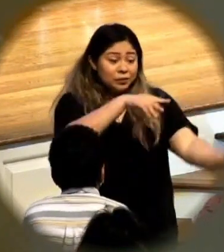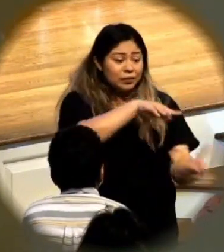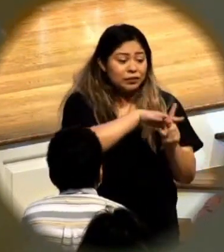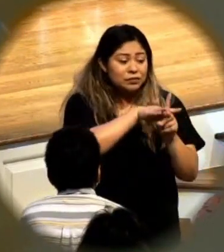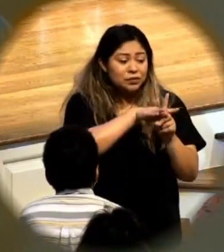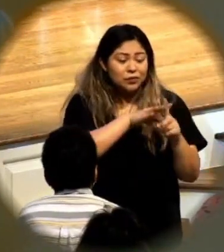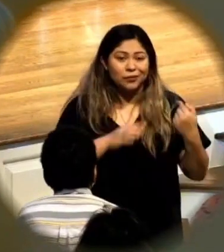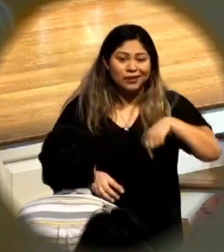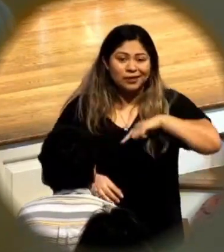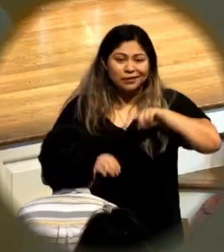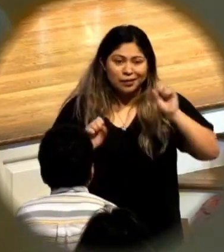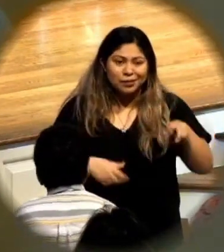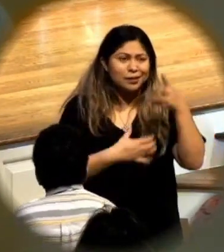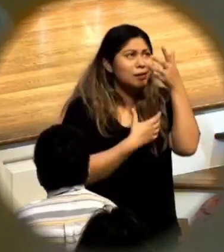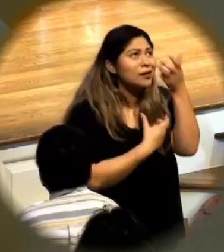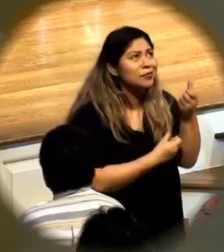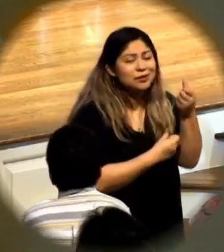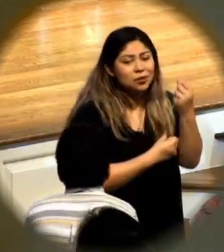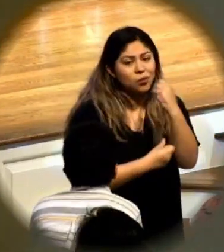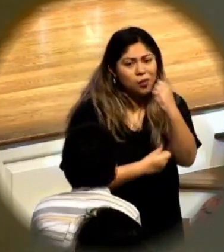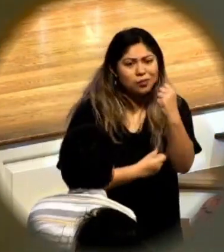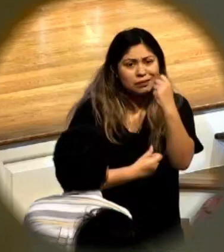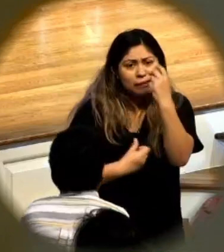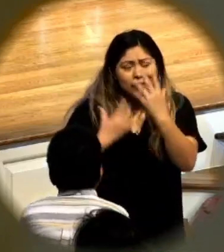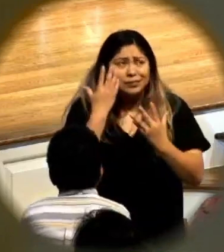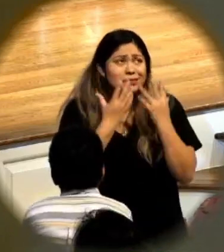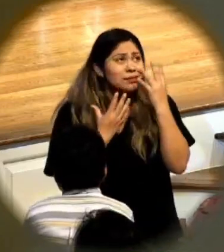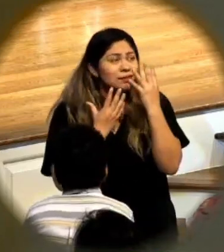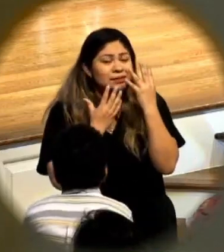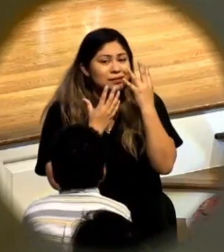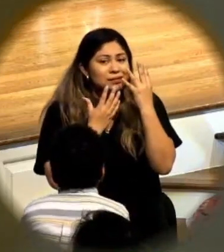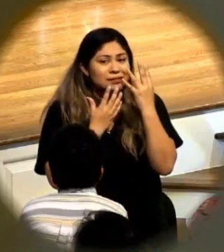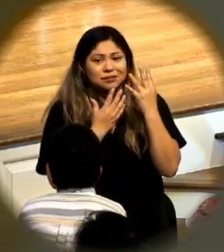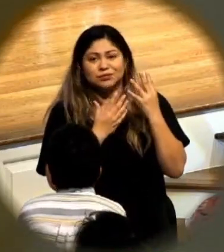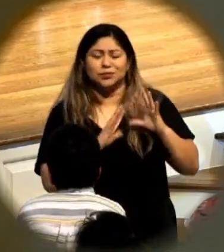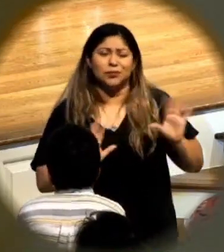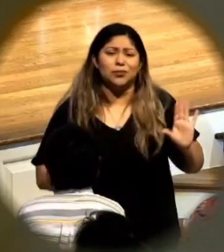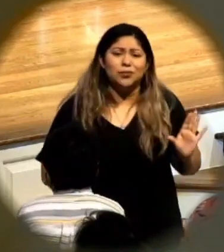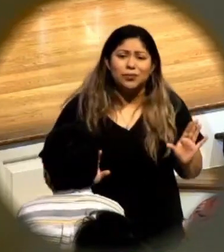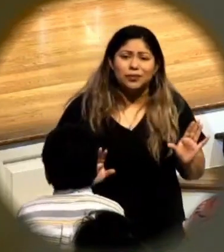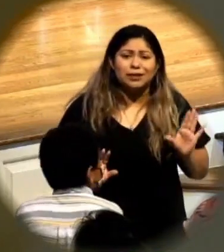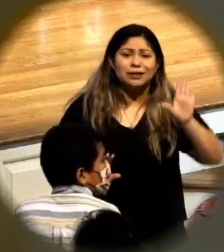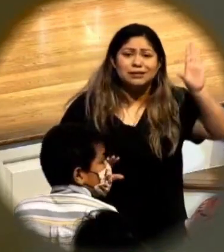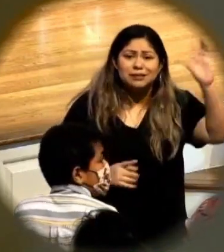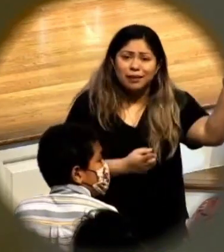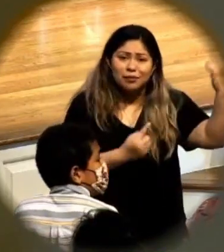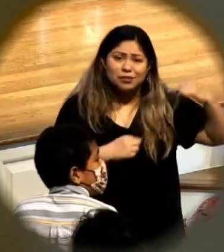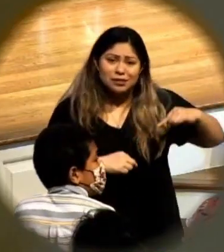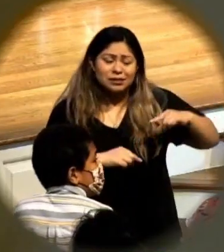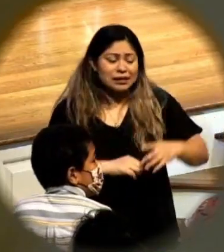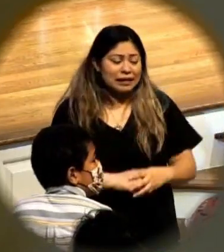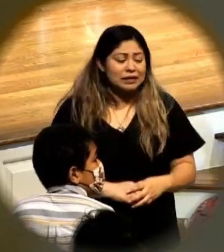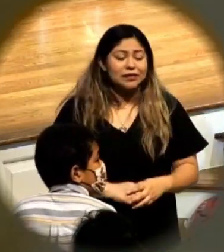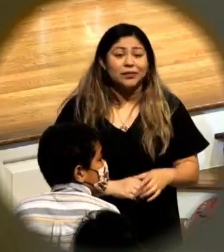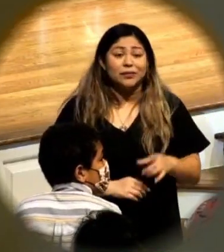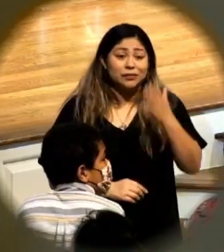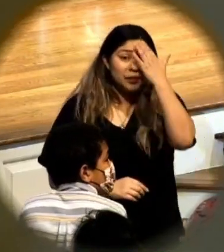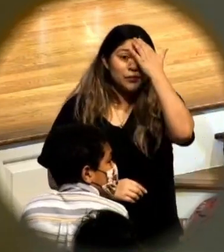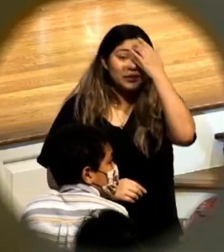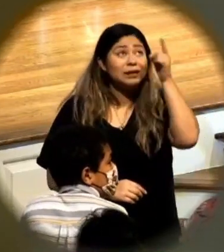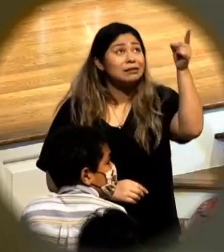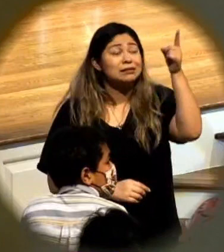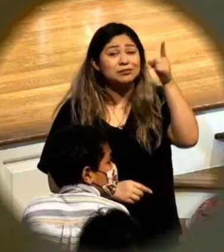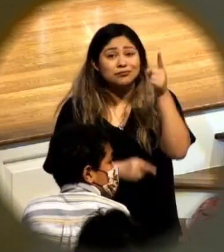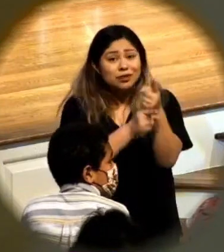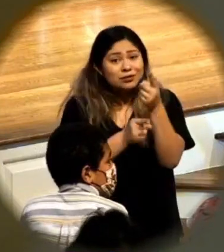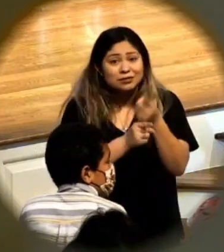be confident and unashamed before him at his coming. If you know that he is righteous, you know that